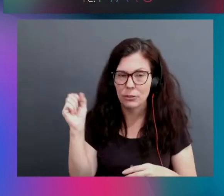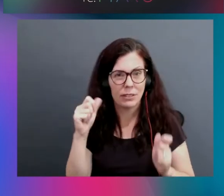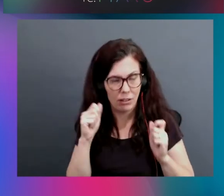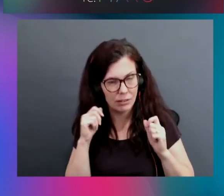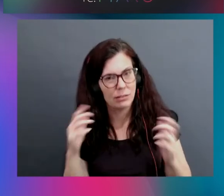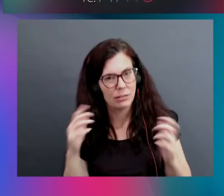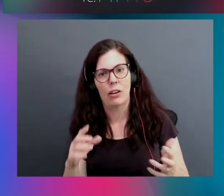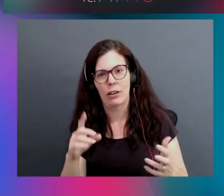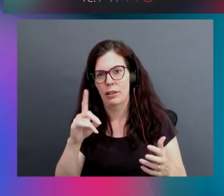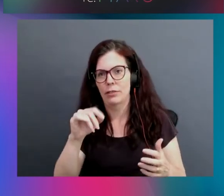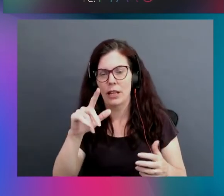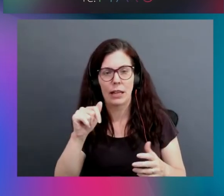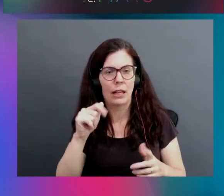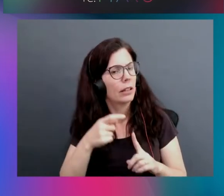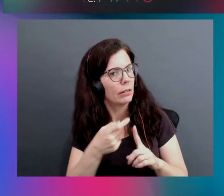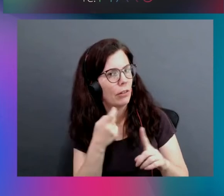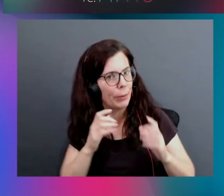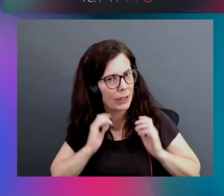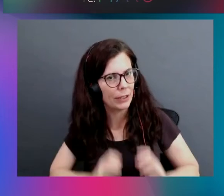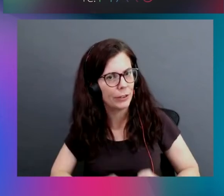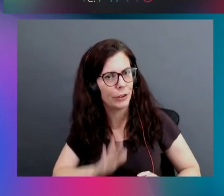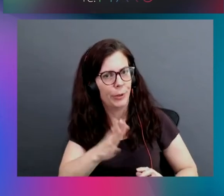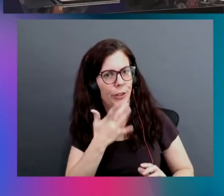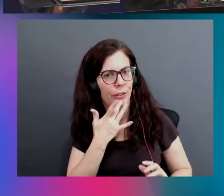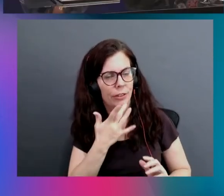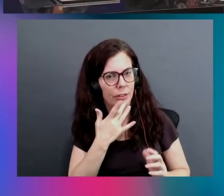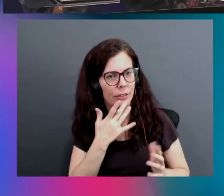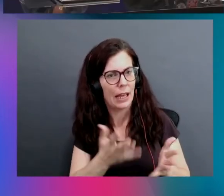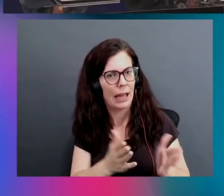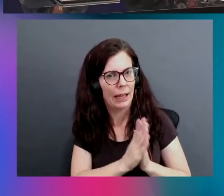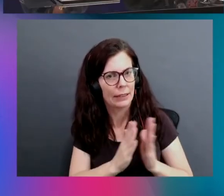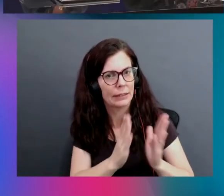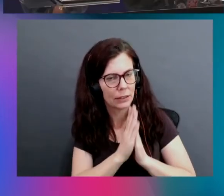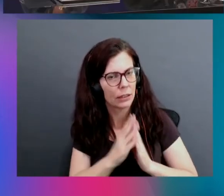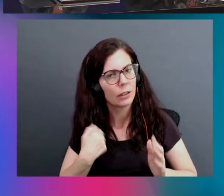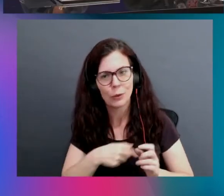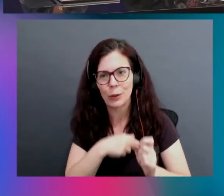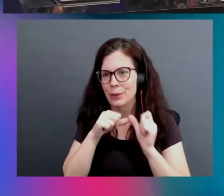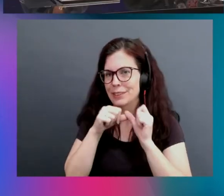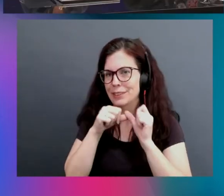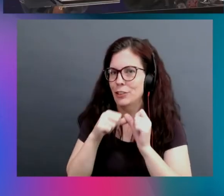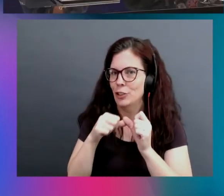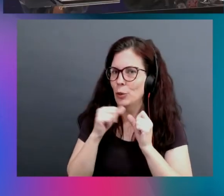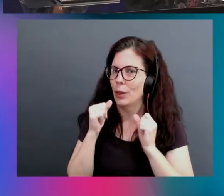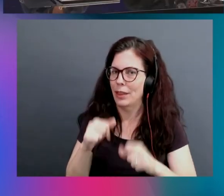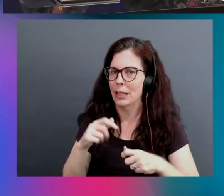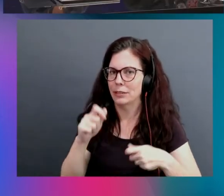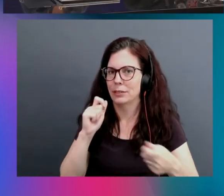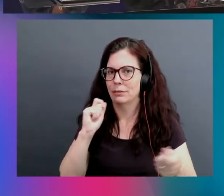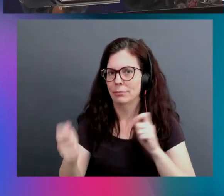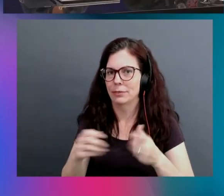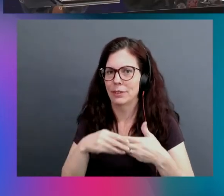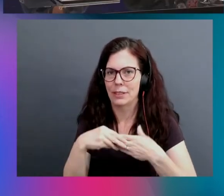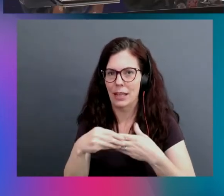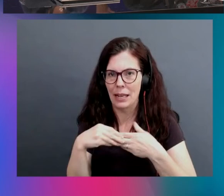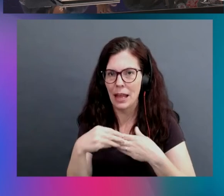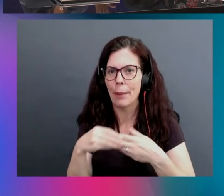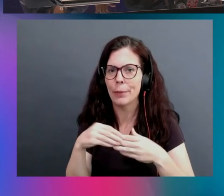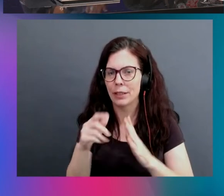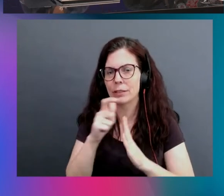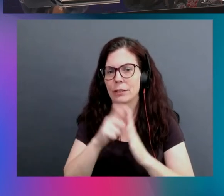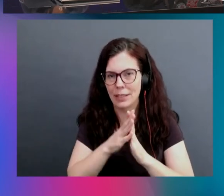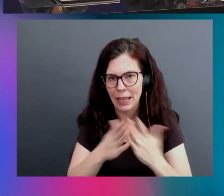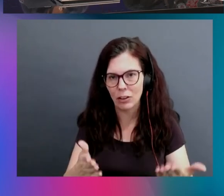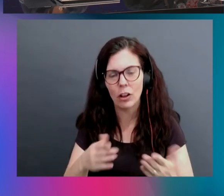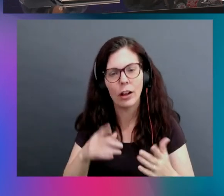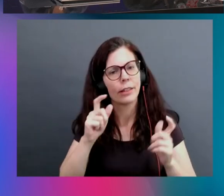what customers are asking for, and we'll continue to do that. So this is a dynamic catalog that keeps growing in response to the needs. So if you guys